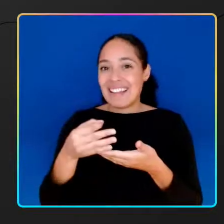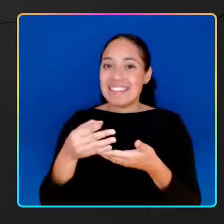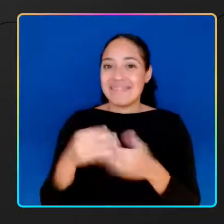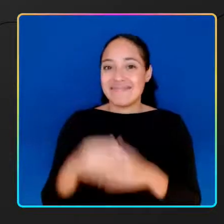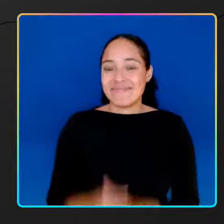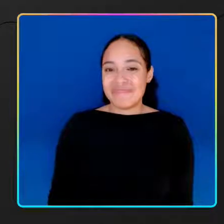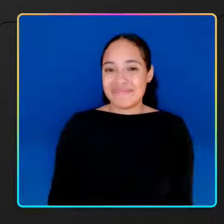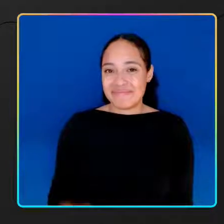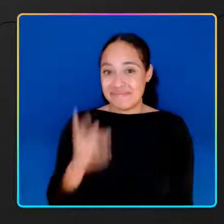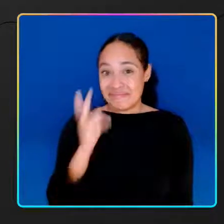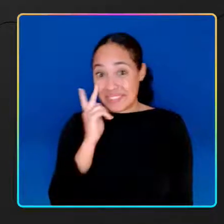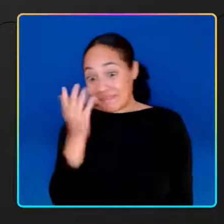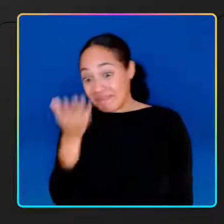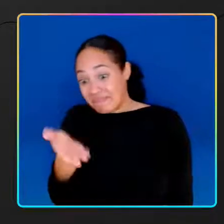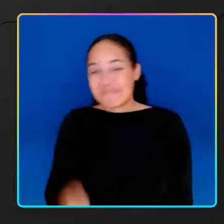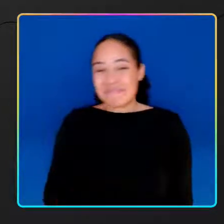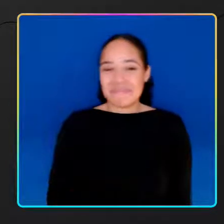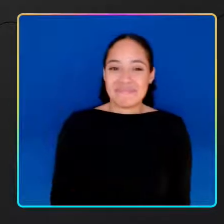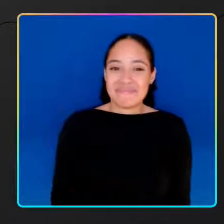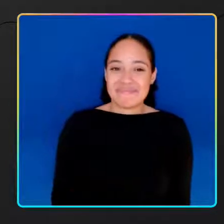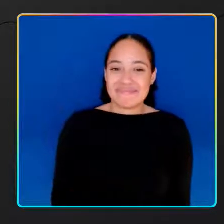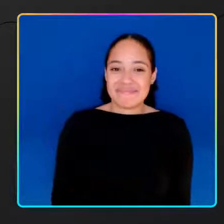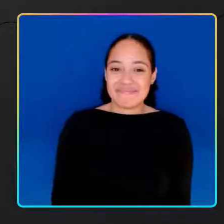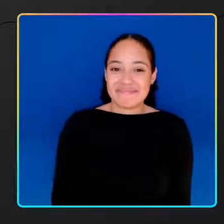then we have fun, I'm sure.